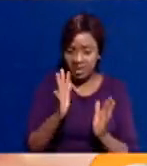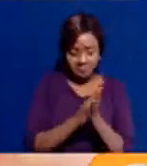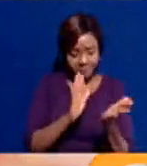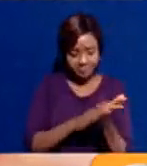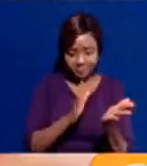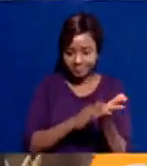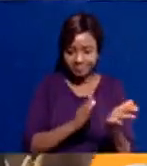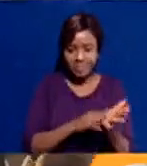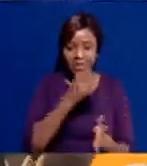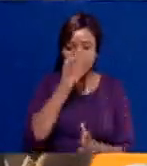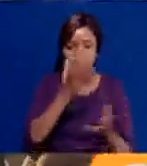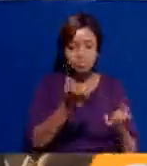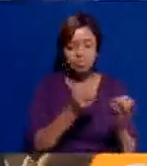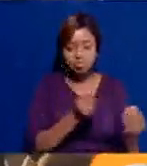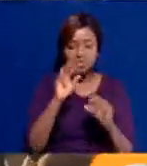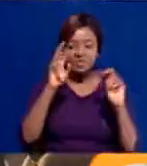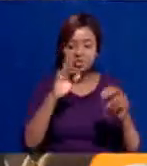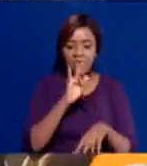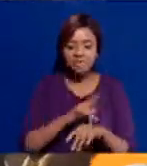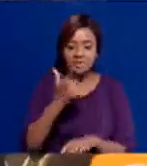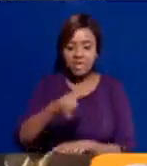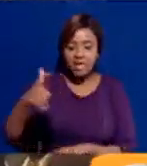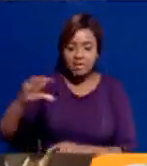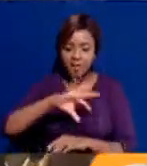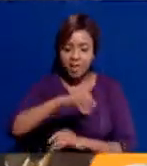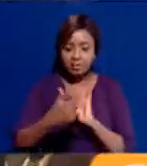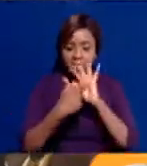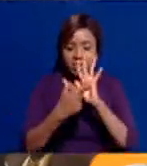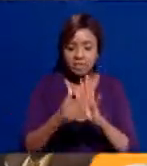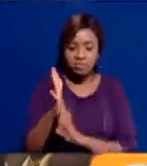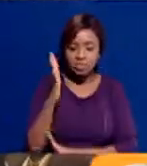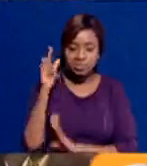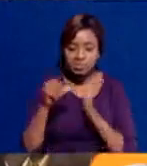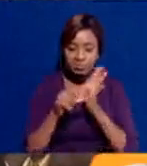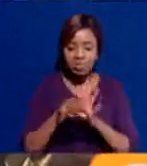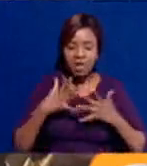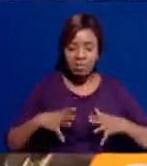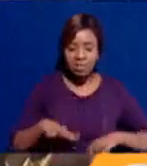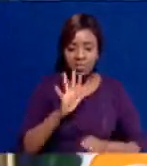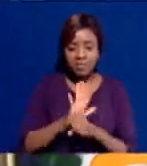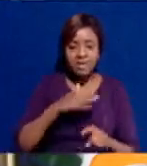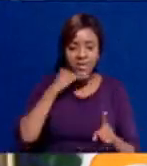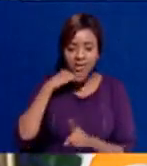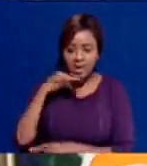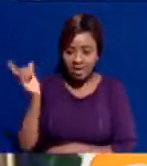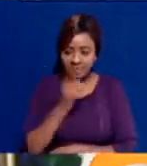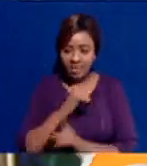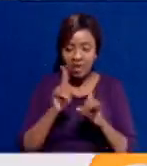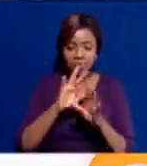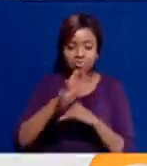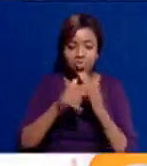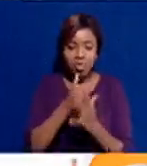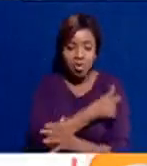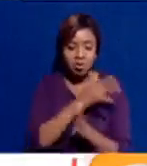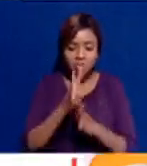issues affecting Laikipia County, including the insecurity issues that has cost many lives and livelihoods. Wale madaktari wote